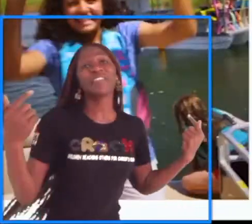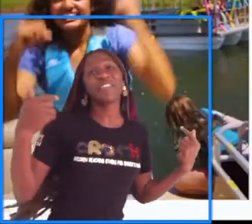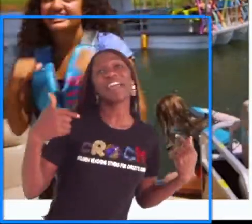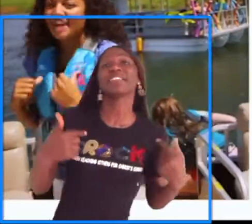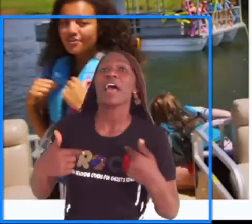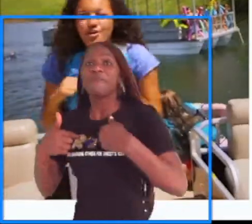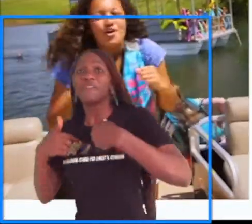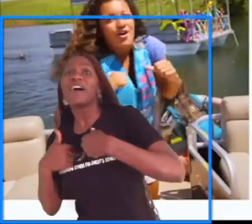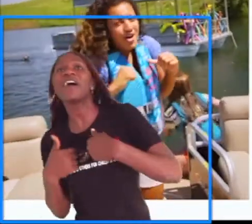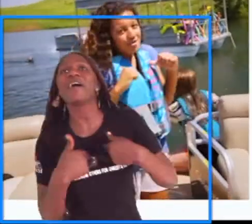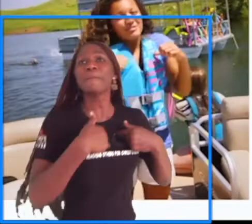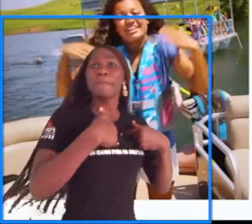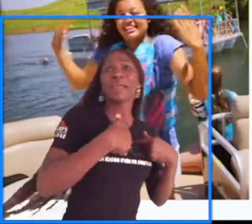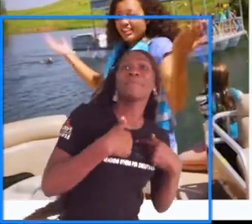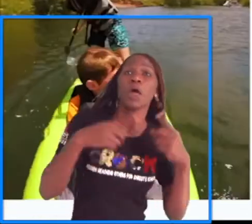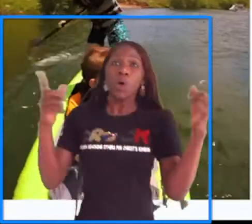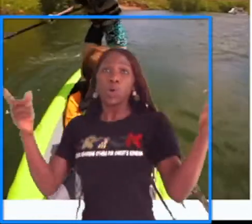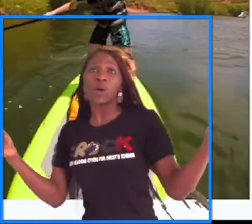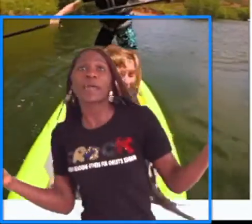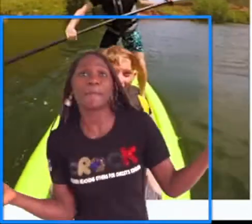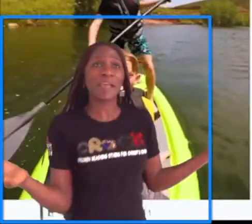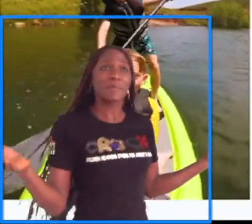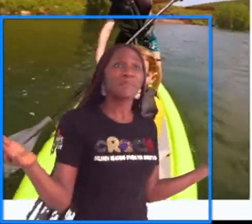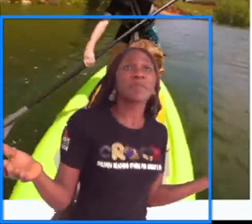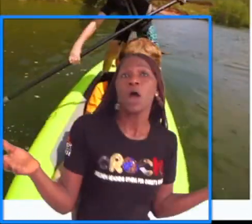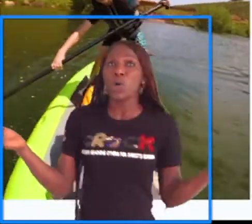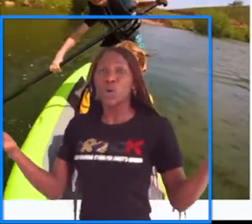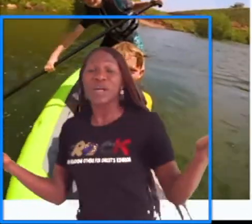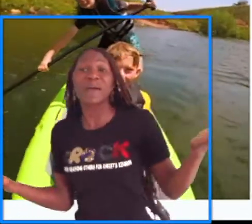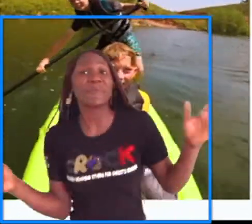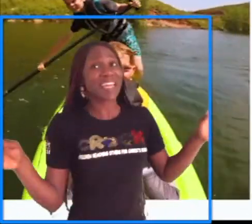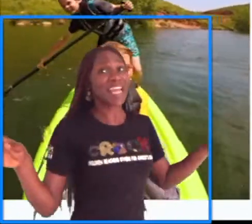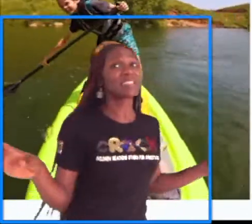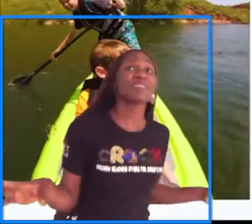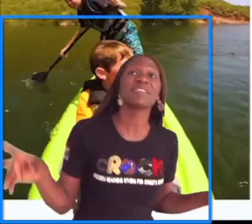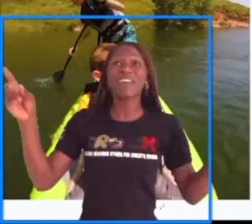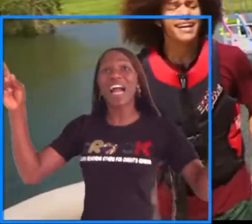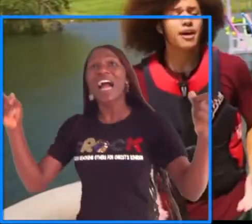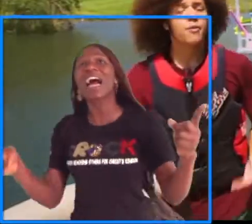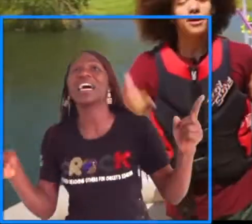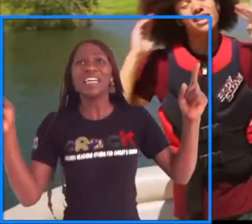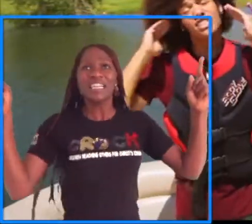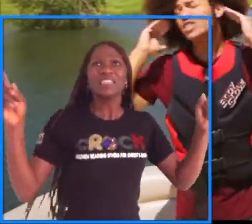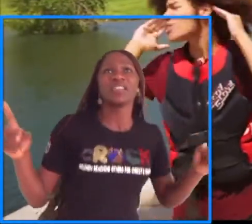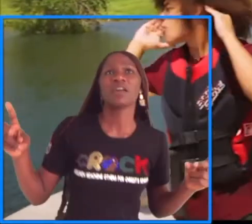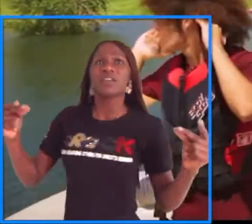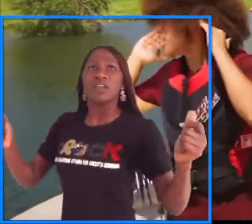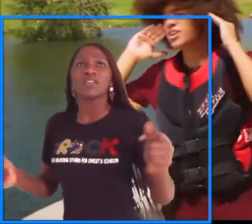Me.